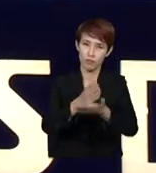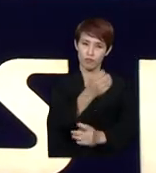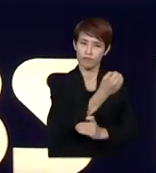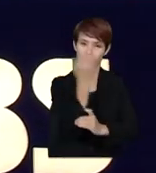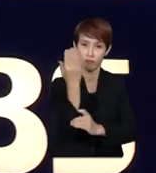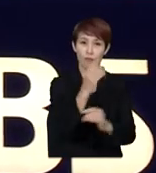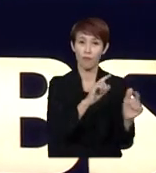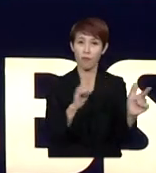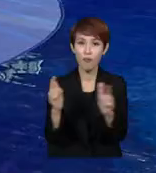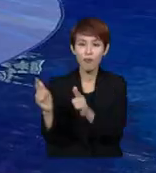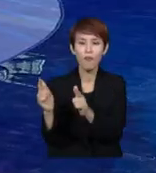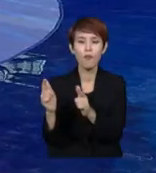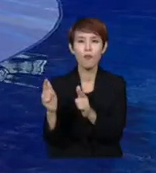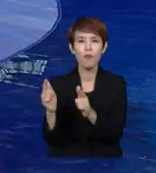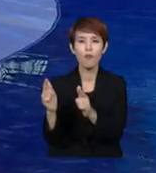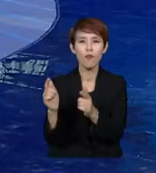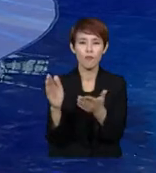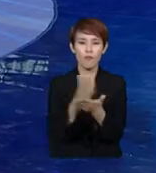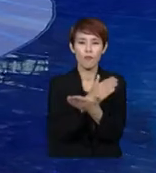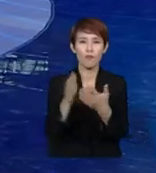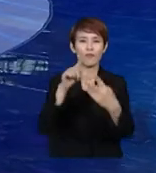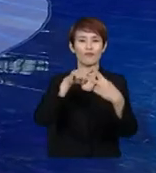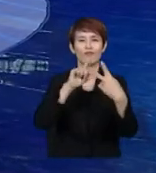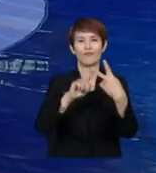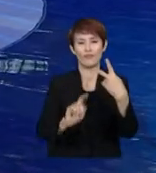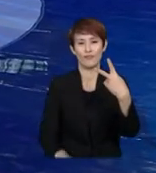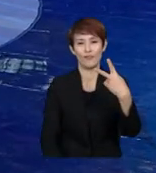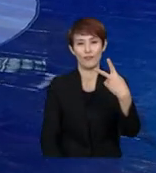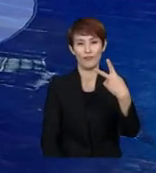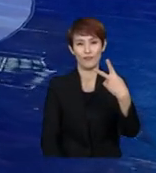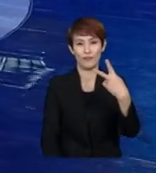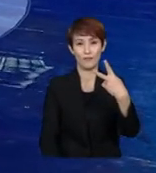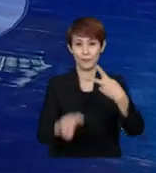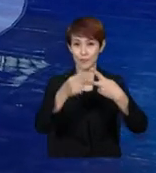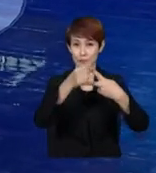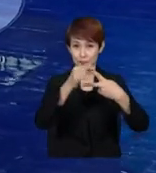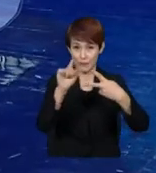with conflict, the other has to do with pluralism.